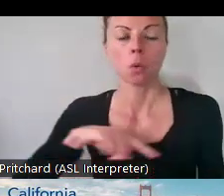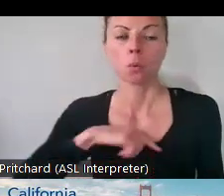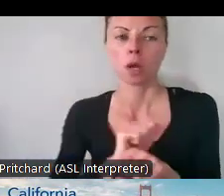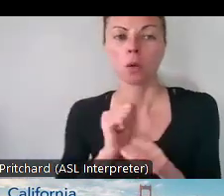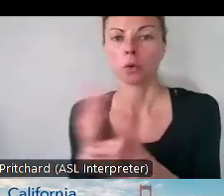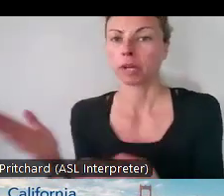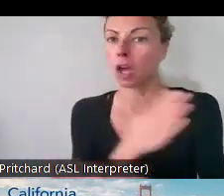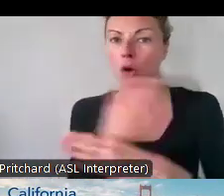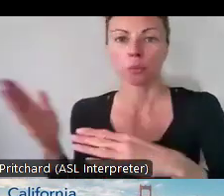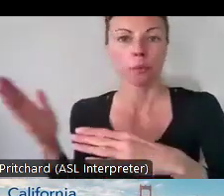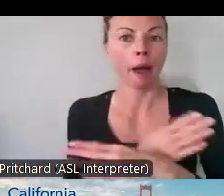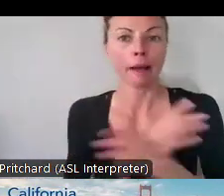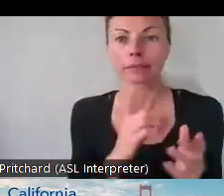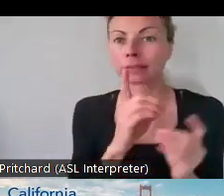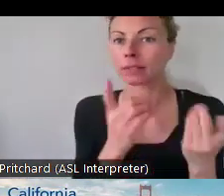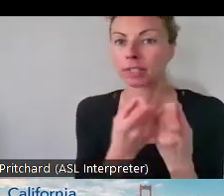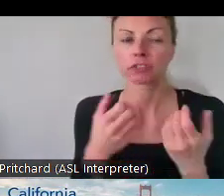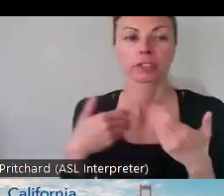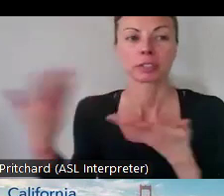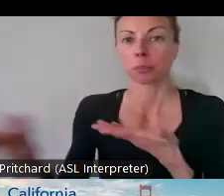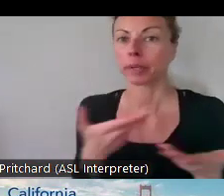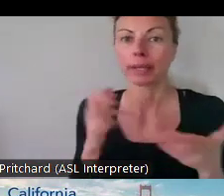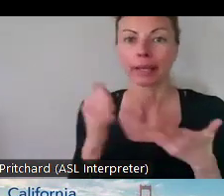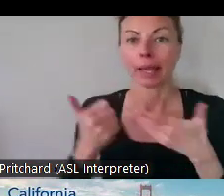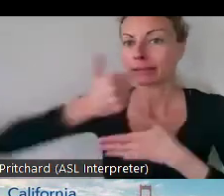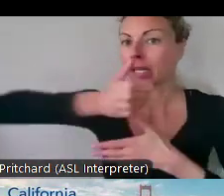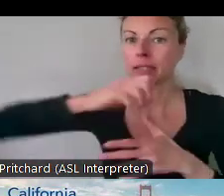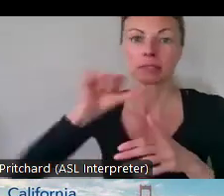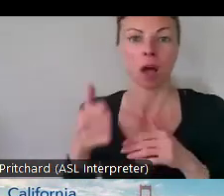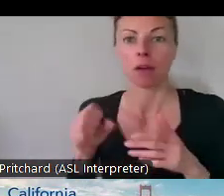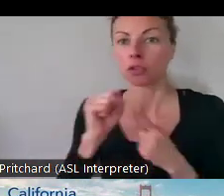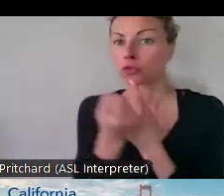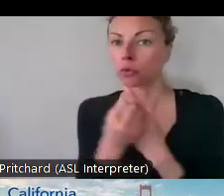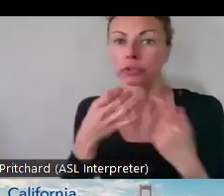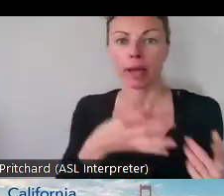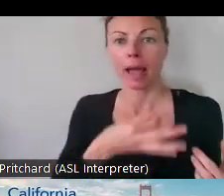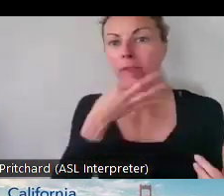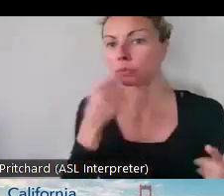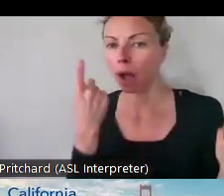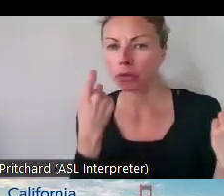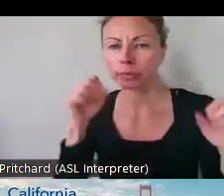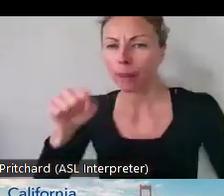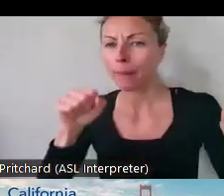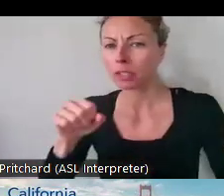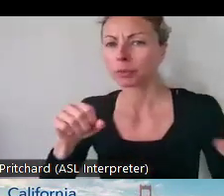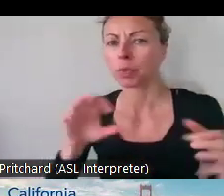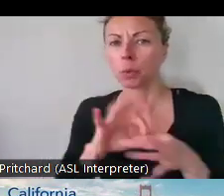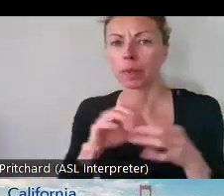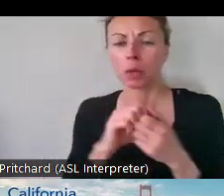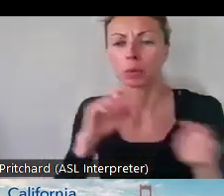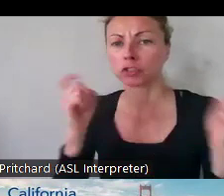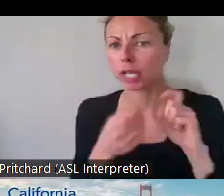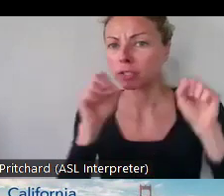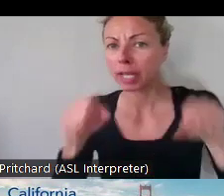our divisions, bringing in CDA executives and other subject matter experts to understand what's possible in terms of changes, what can be